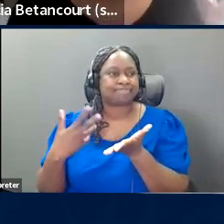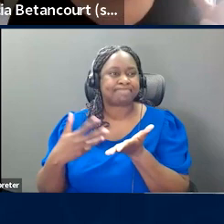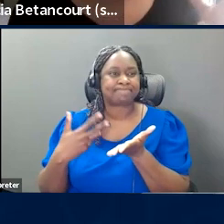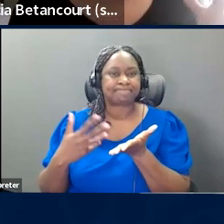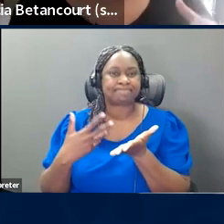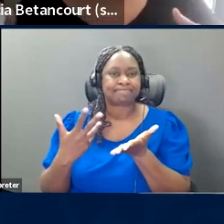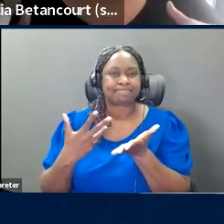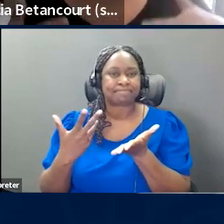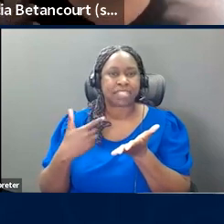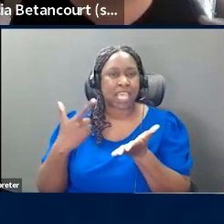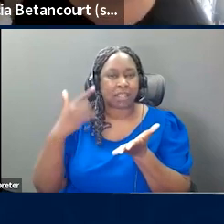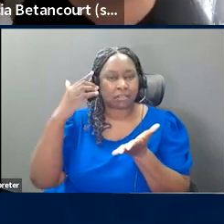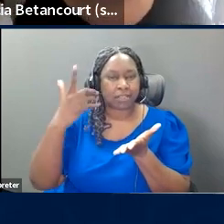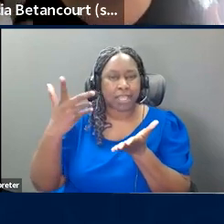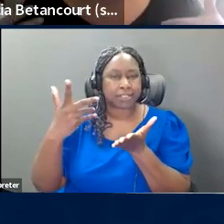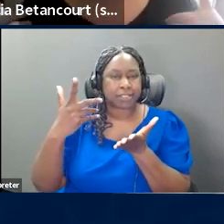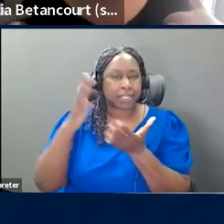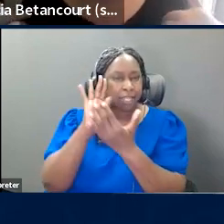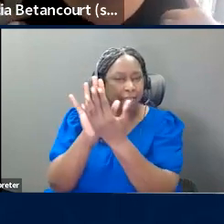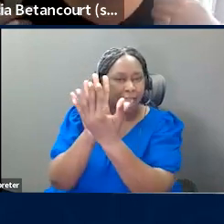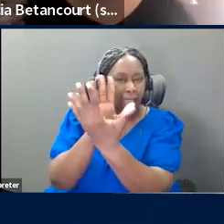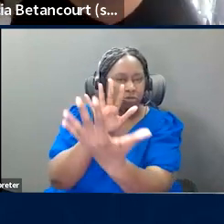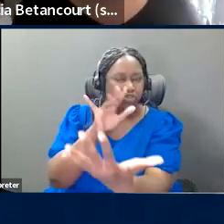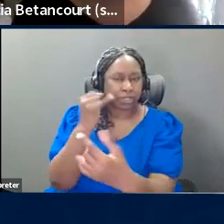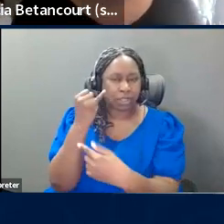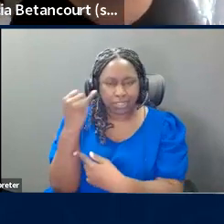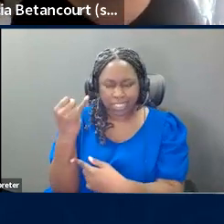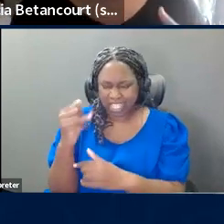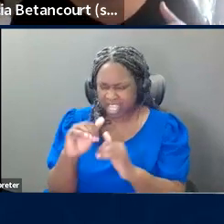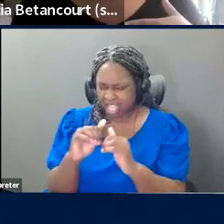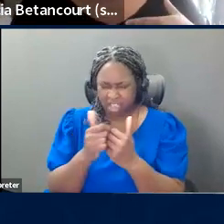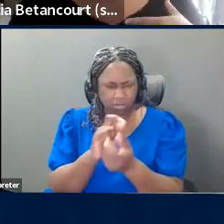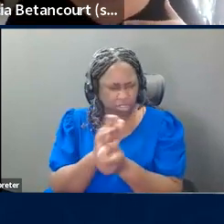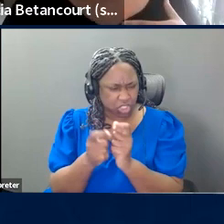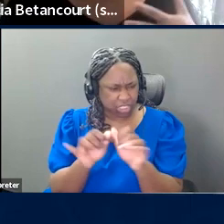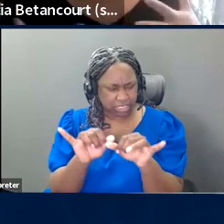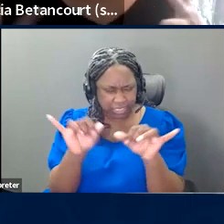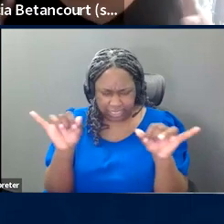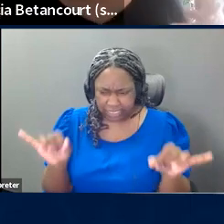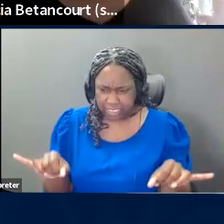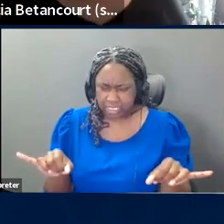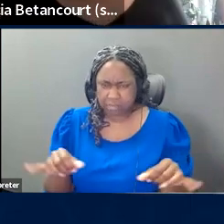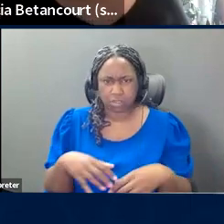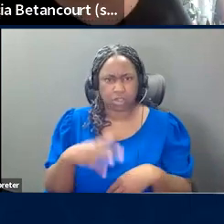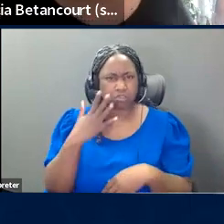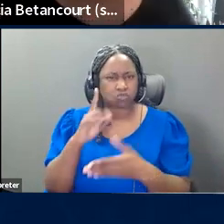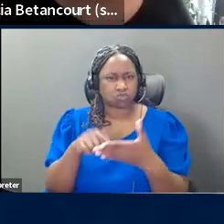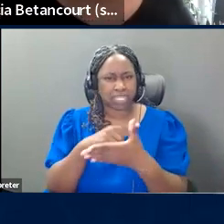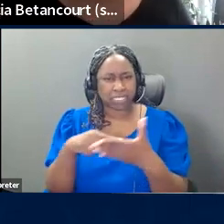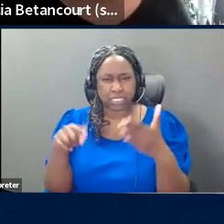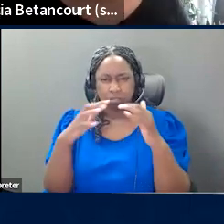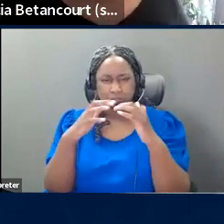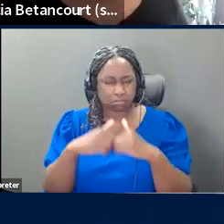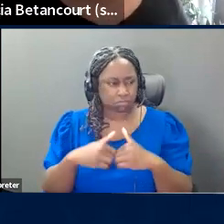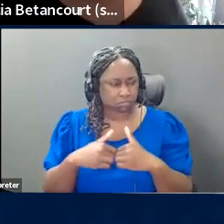these abstract ideas of changing the system and dismantling racism, and these ideas that can be